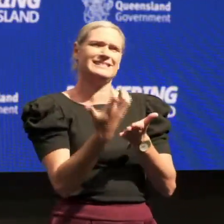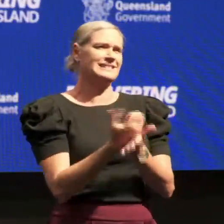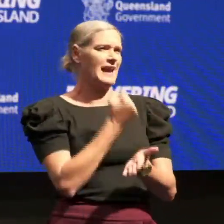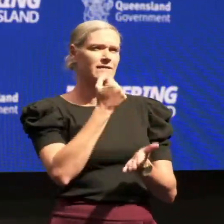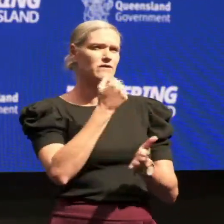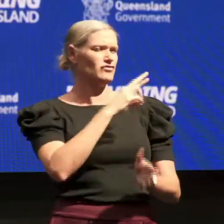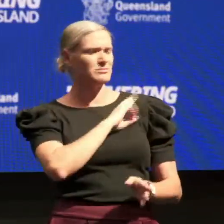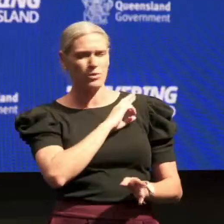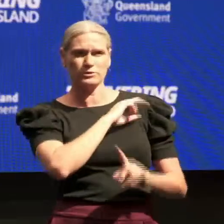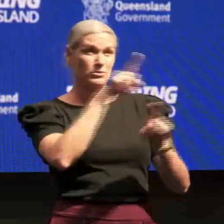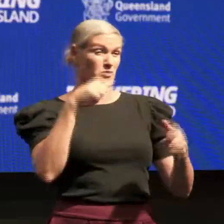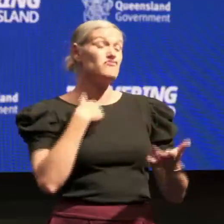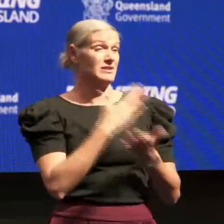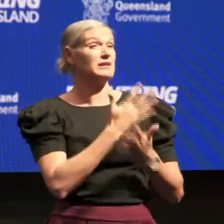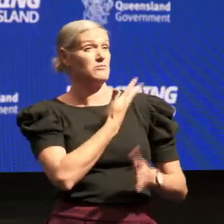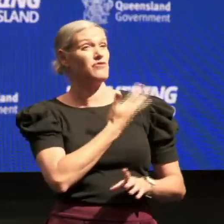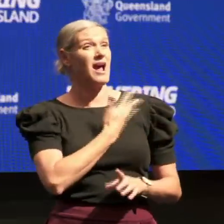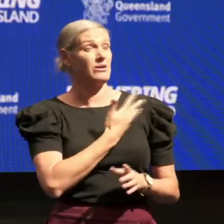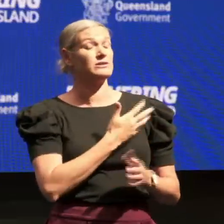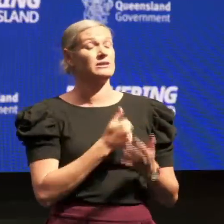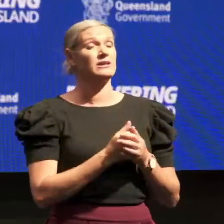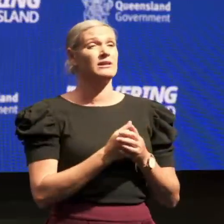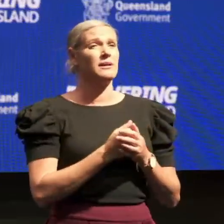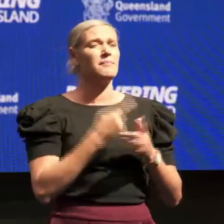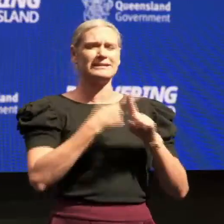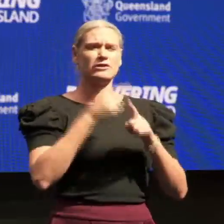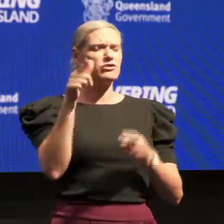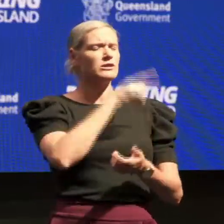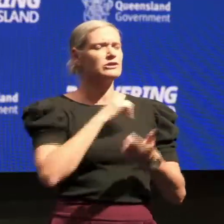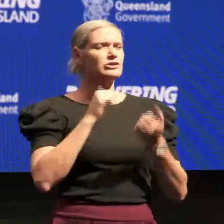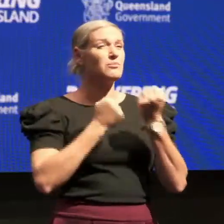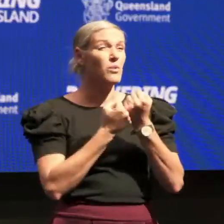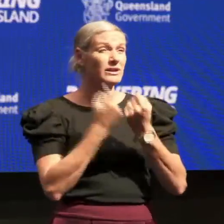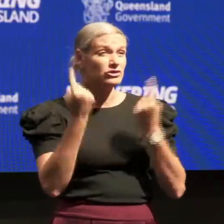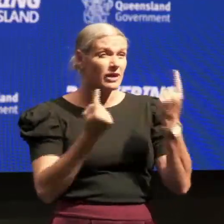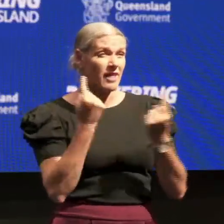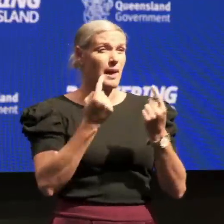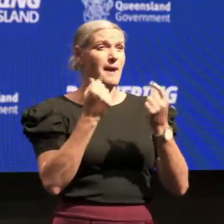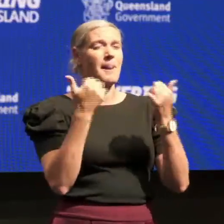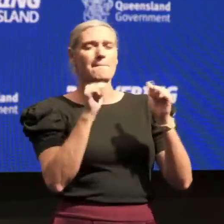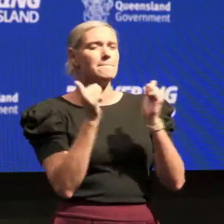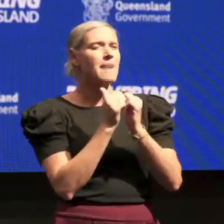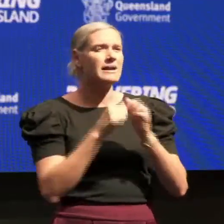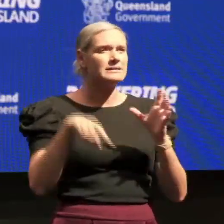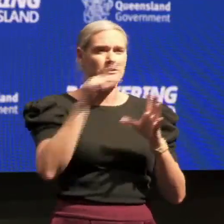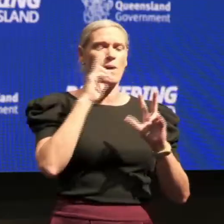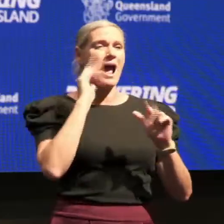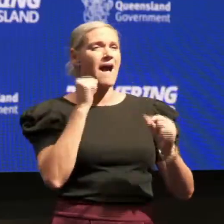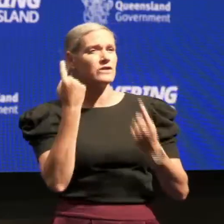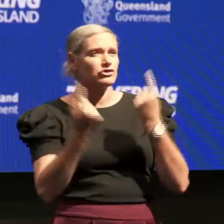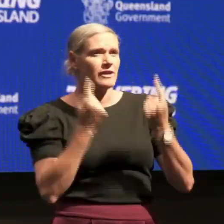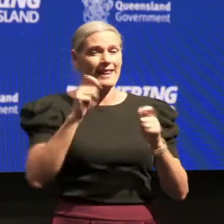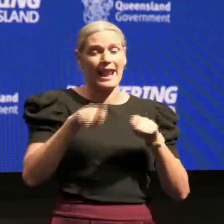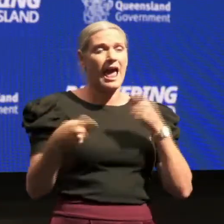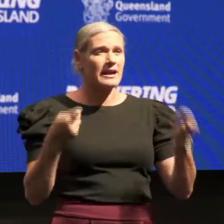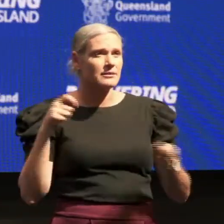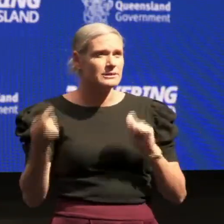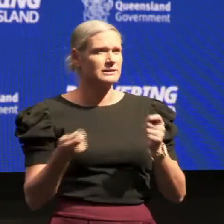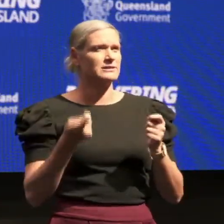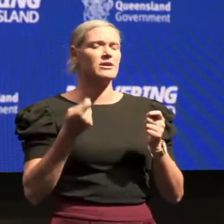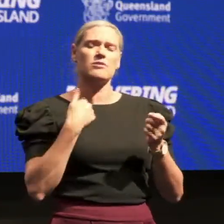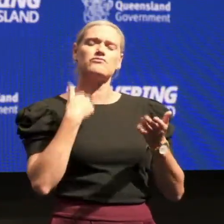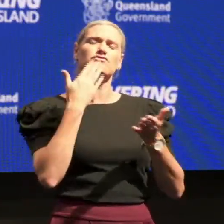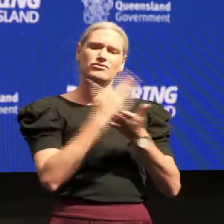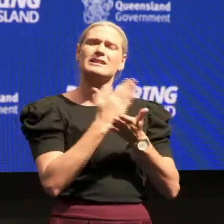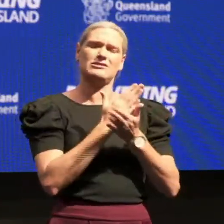and a responsible way, but also in a great way of mateship, the way that people have worked with their neighbours and just more generally